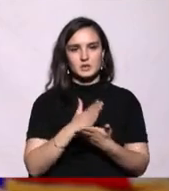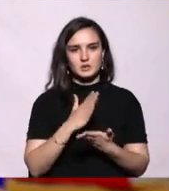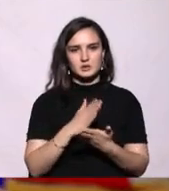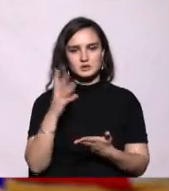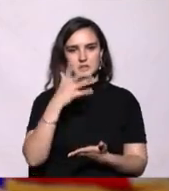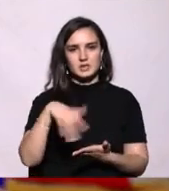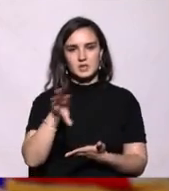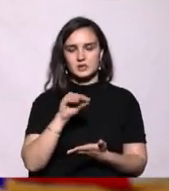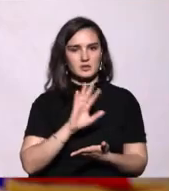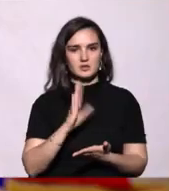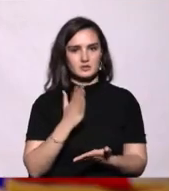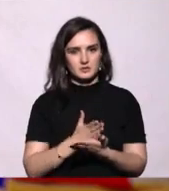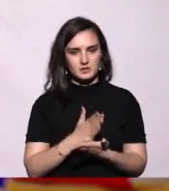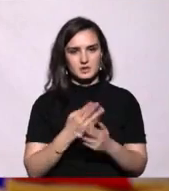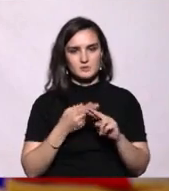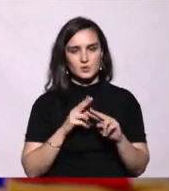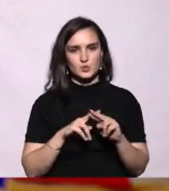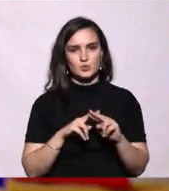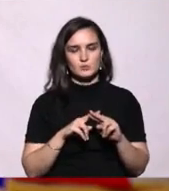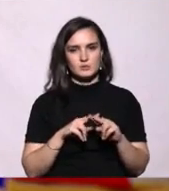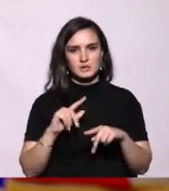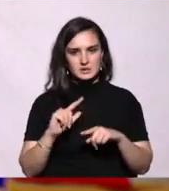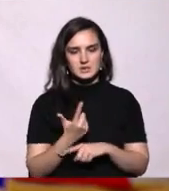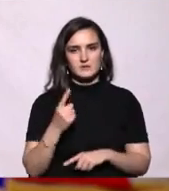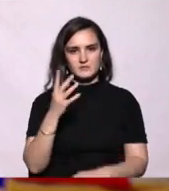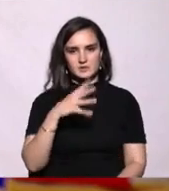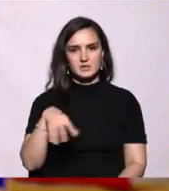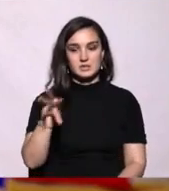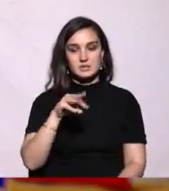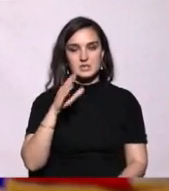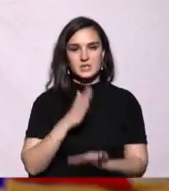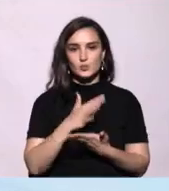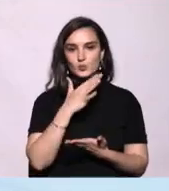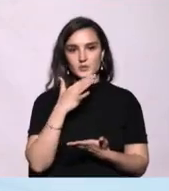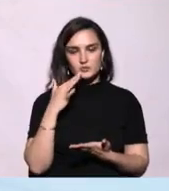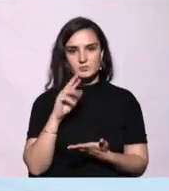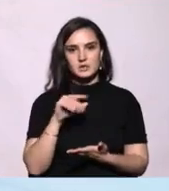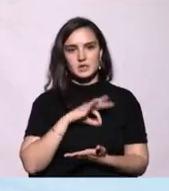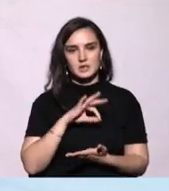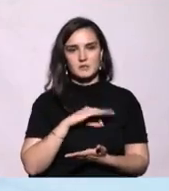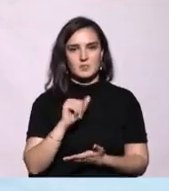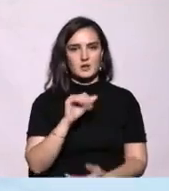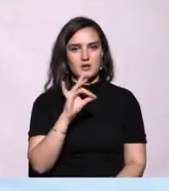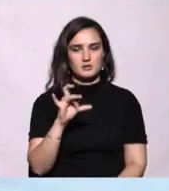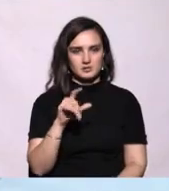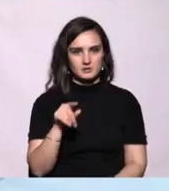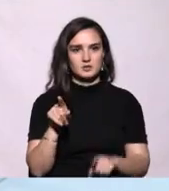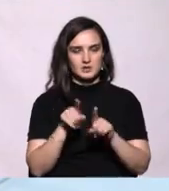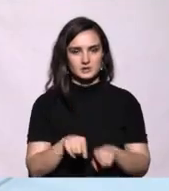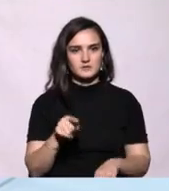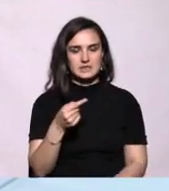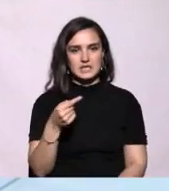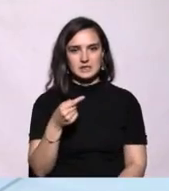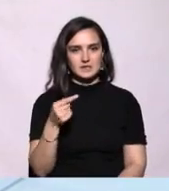no, they are not. Because, again, they is plural. And you use are. And it's also a